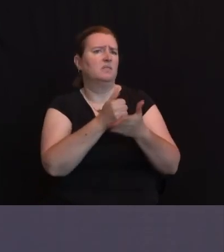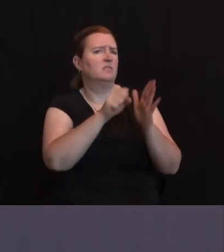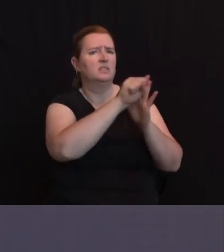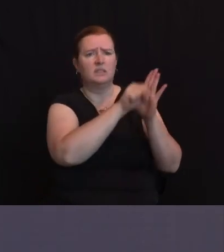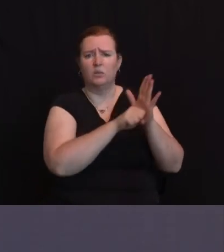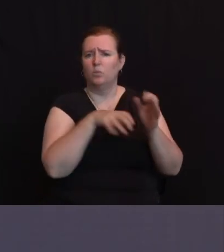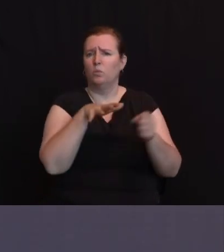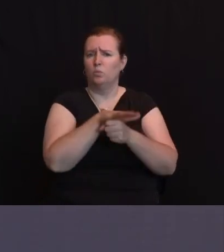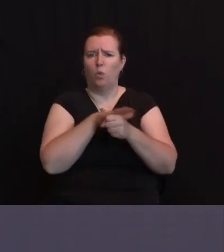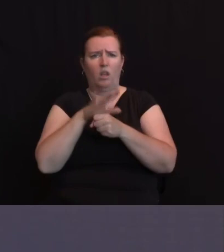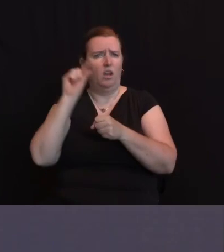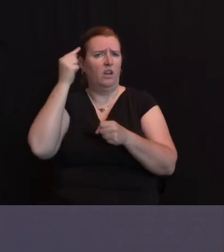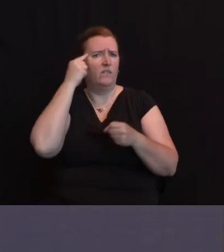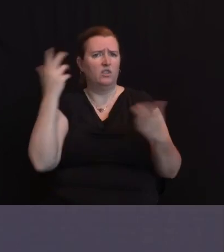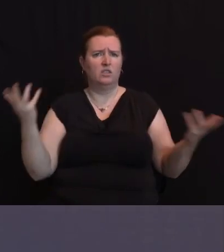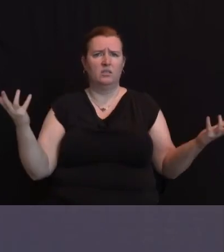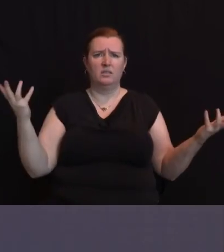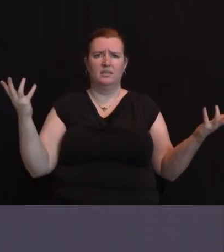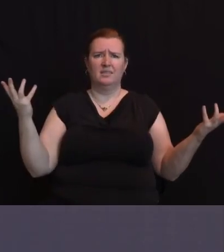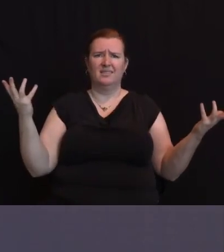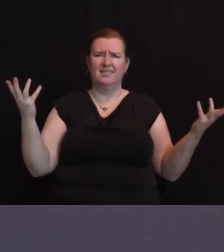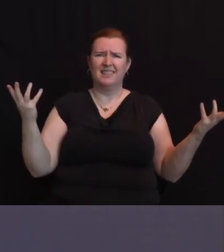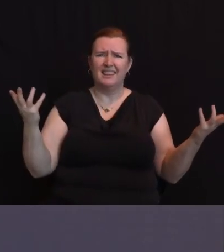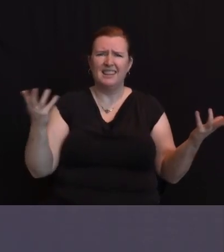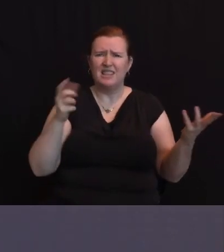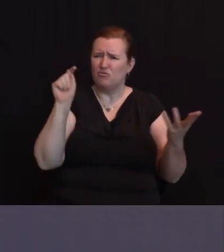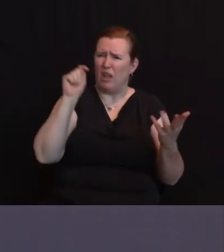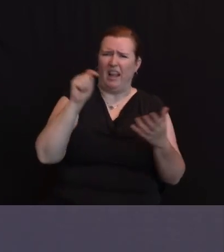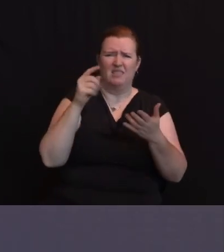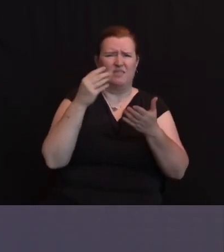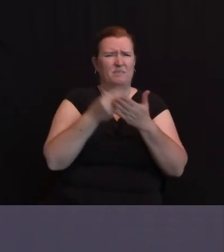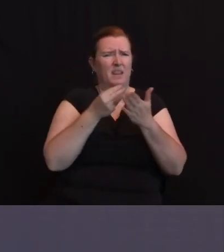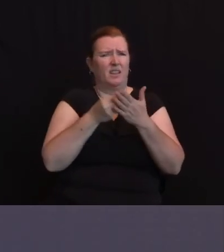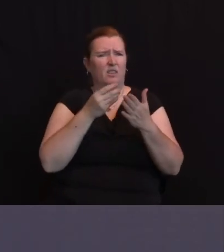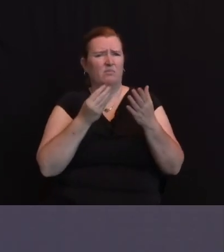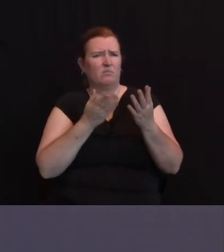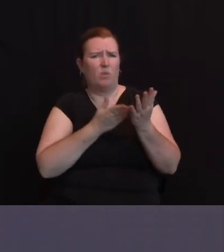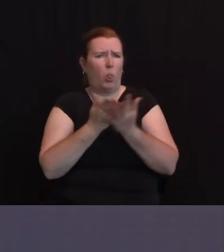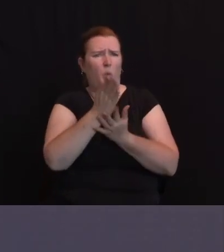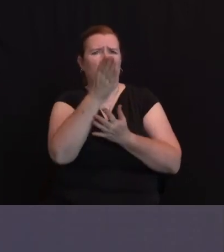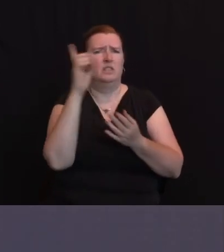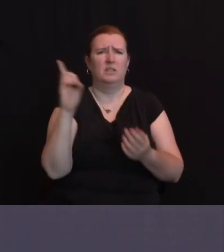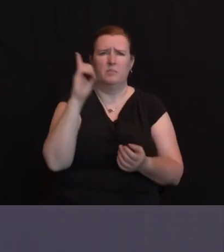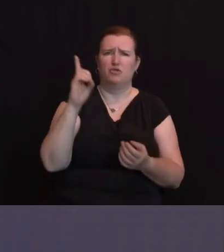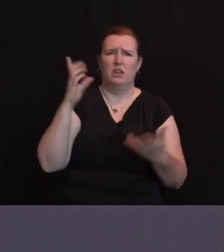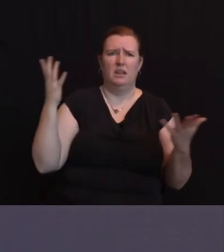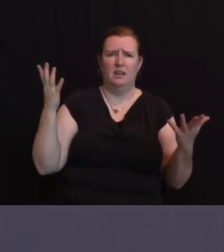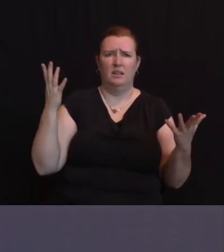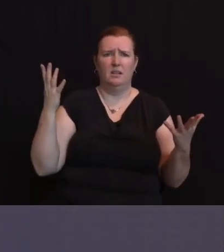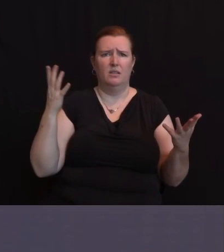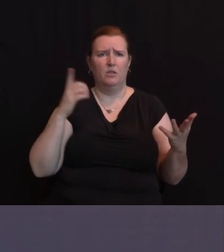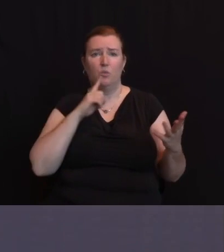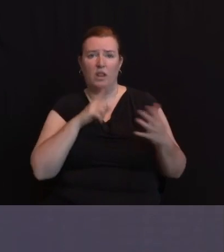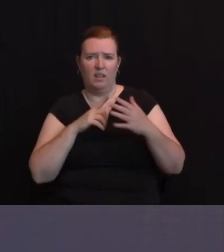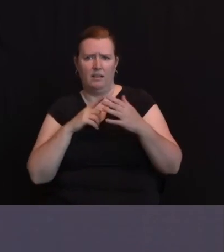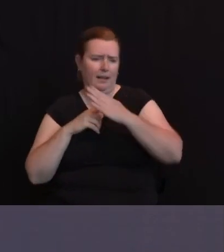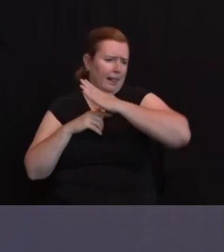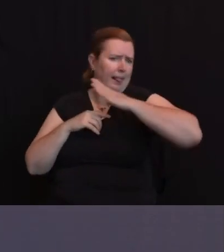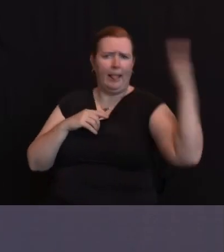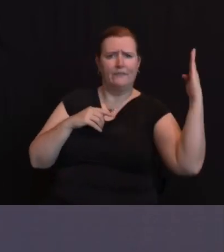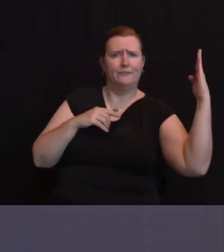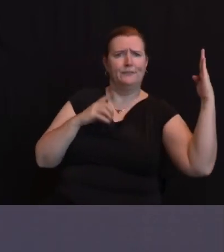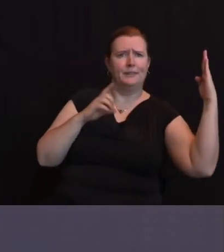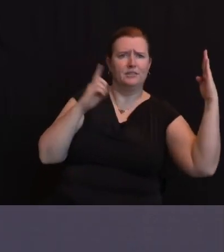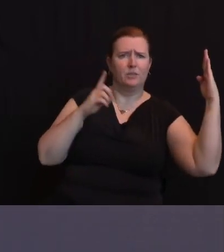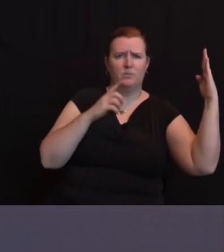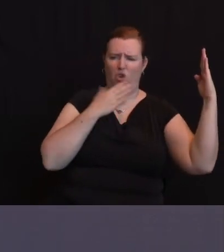trillion to help out with cities that are run by Democrats, in some cases radical left Democrats that have not done a good job, end quote, and I'm